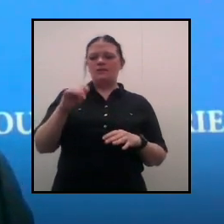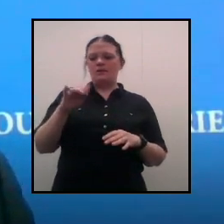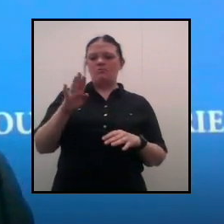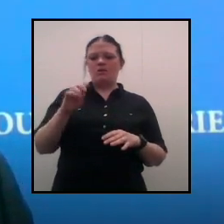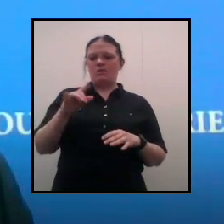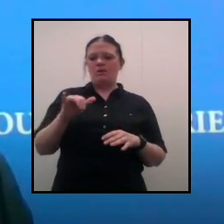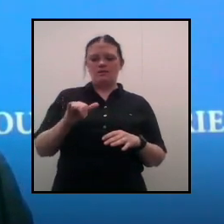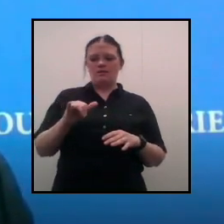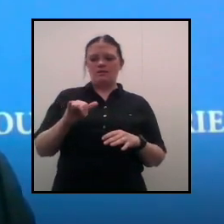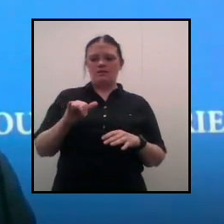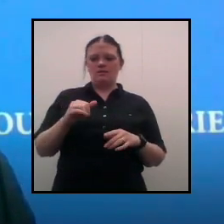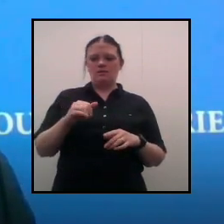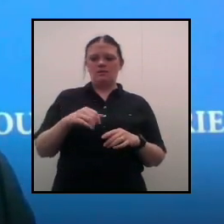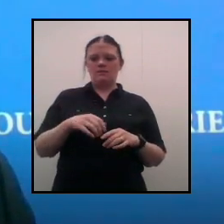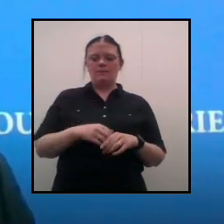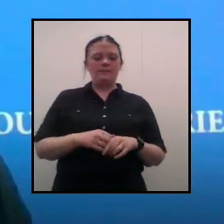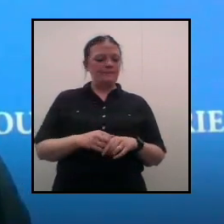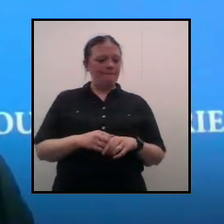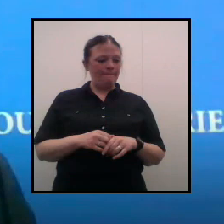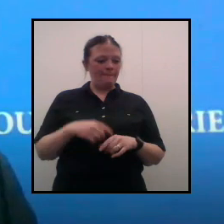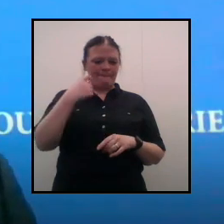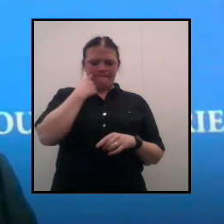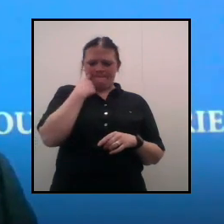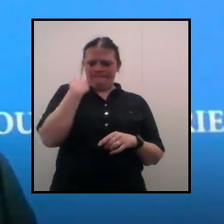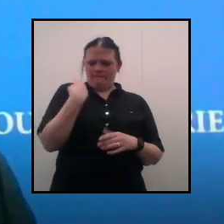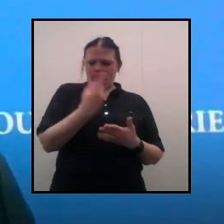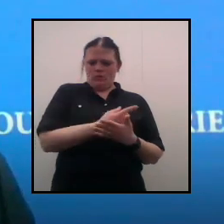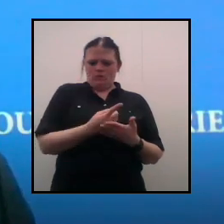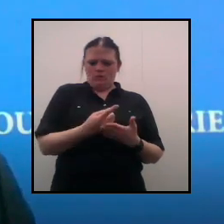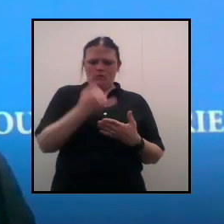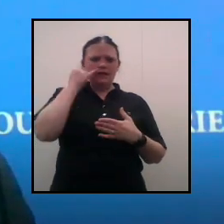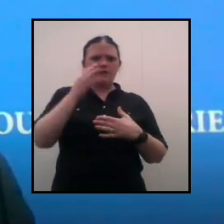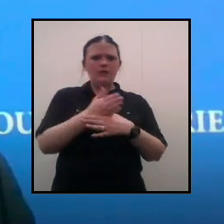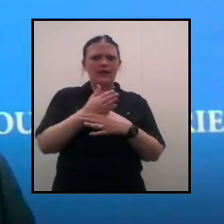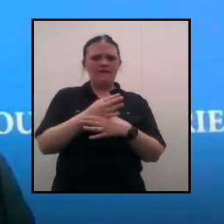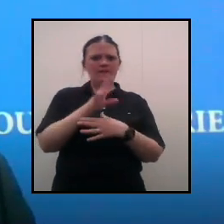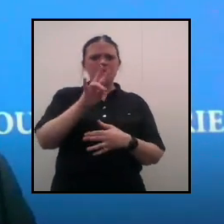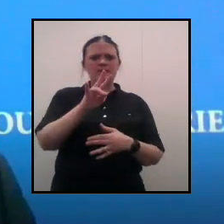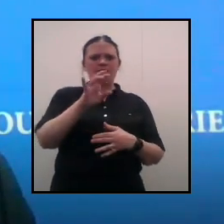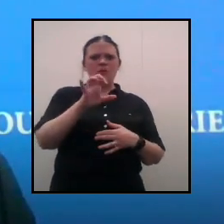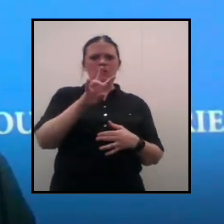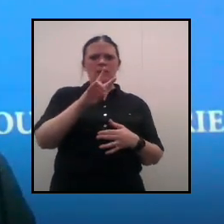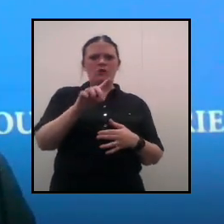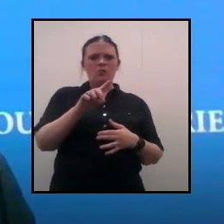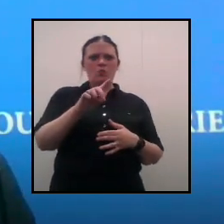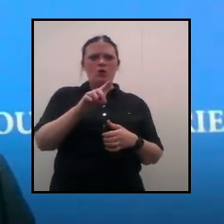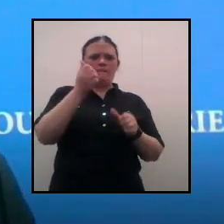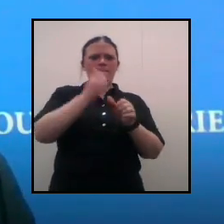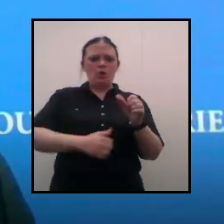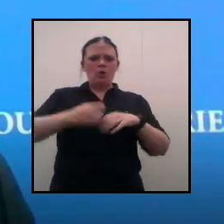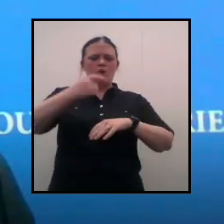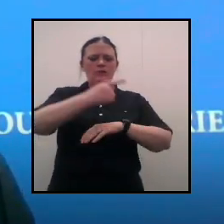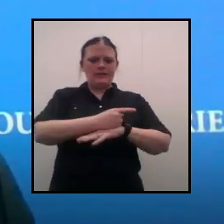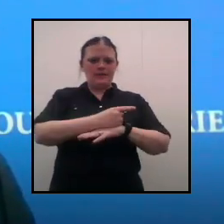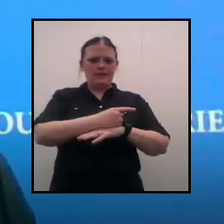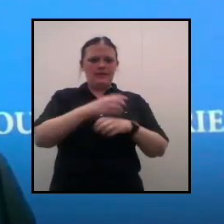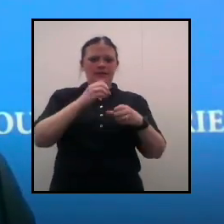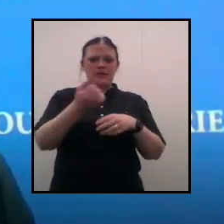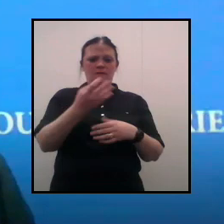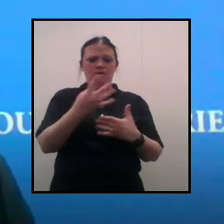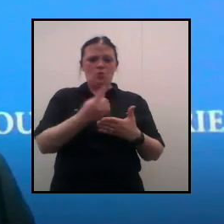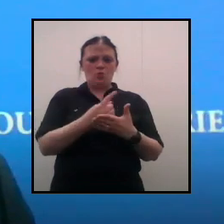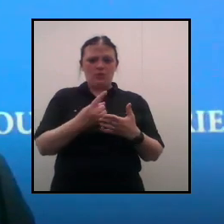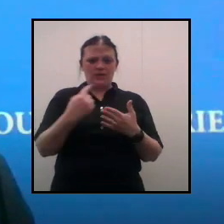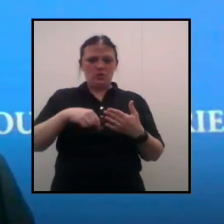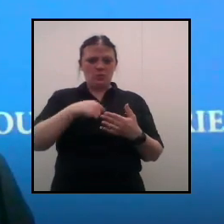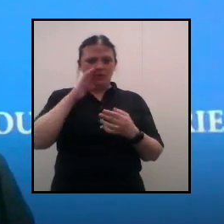think that, in the last week, if we're averaging 771 per day, within a couple of weeks we'll be up so